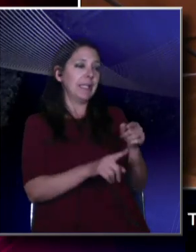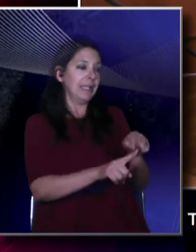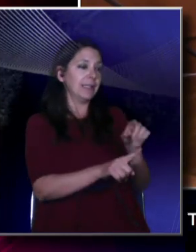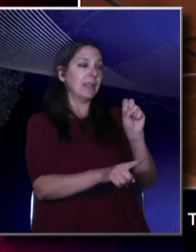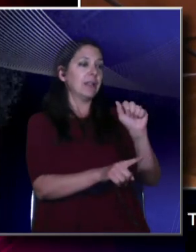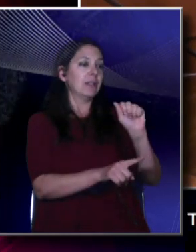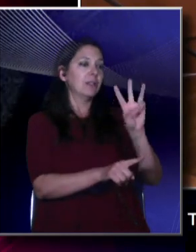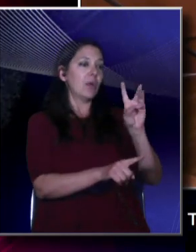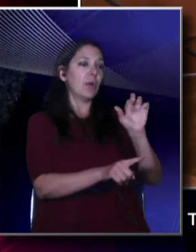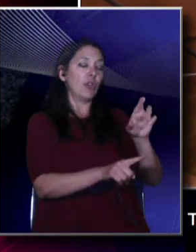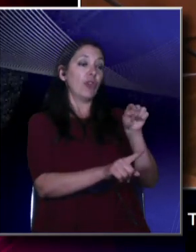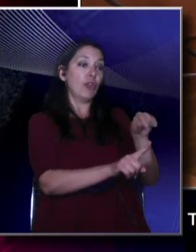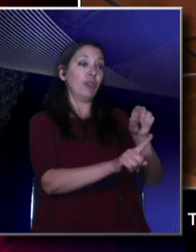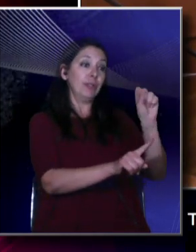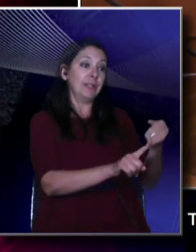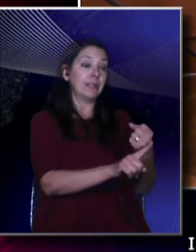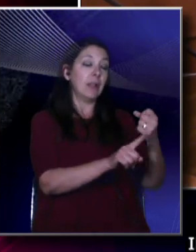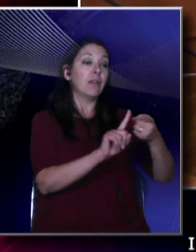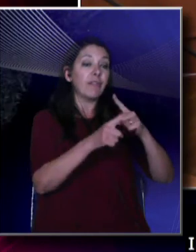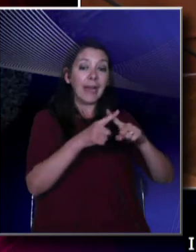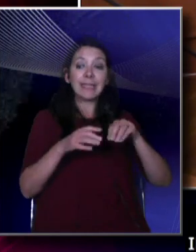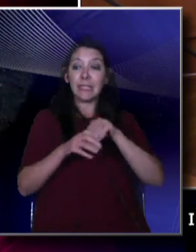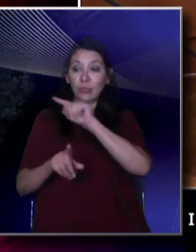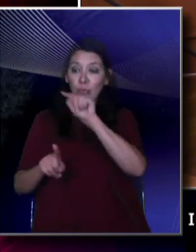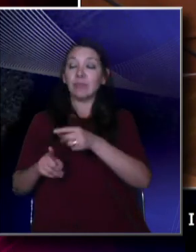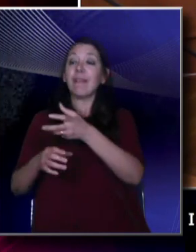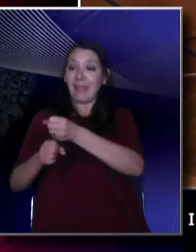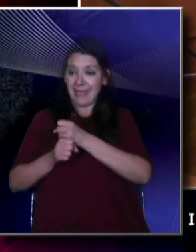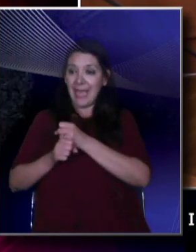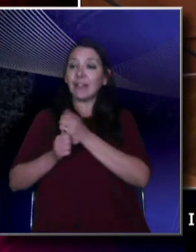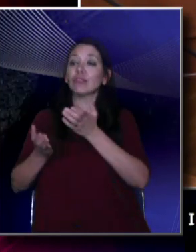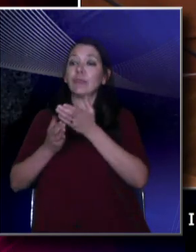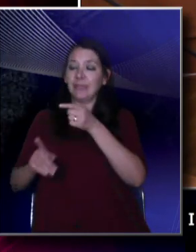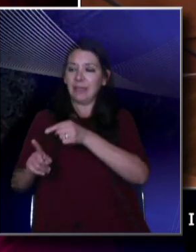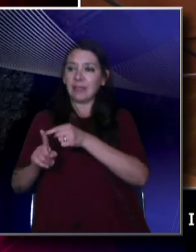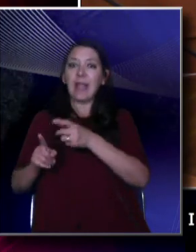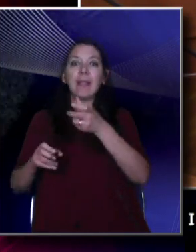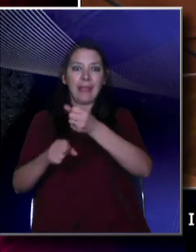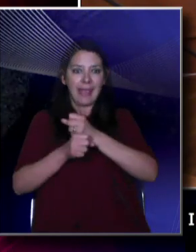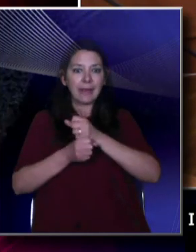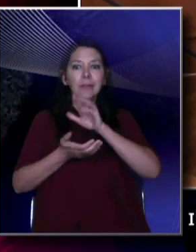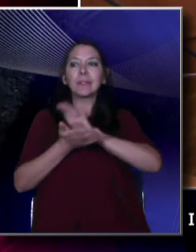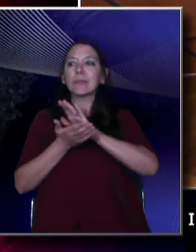in Tucson get and recommended day school placement,